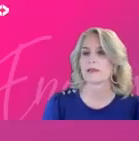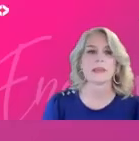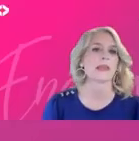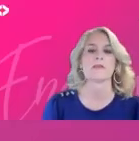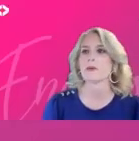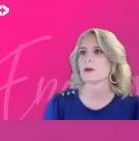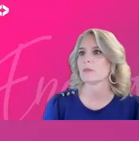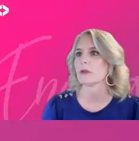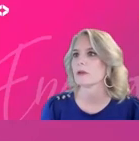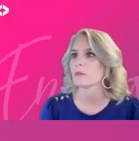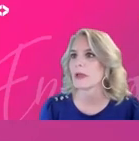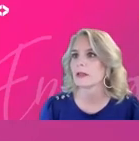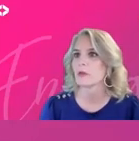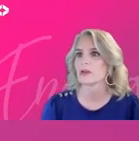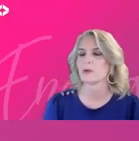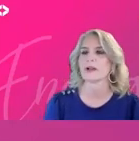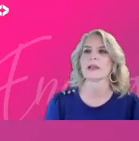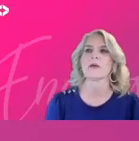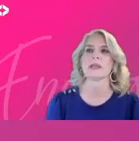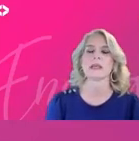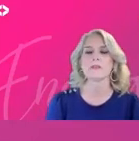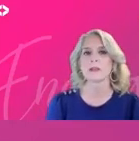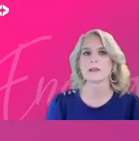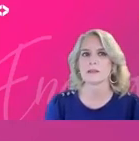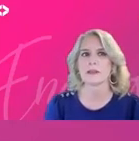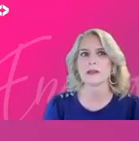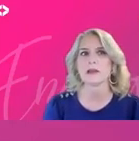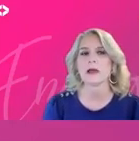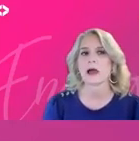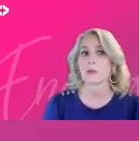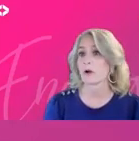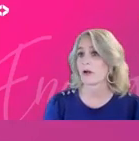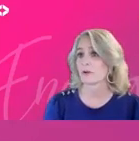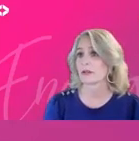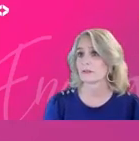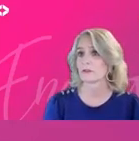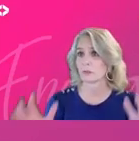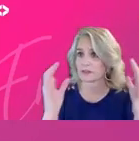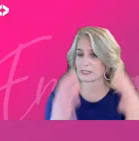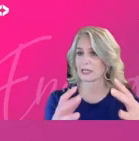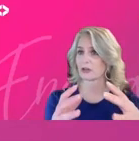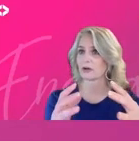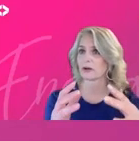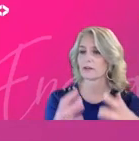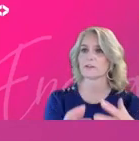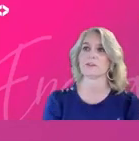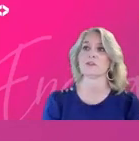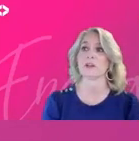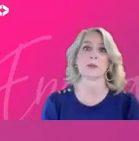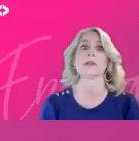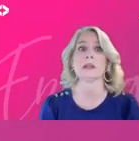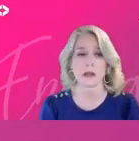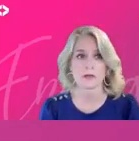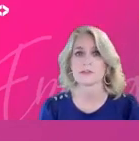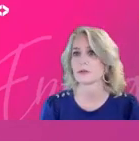Yes, I think if Pelny Watch Party, if indeed I were offering this to a particular